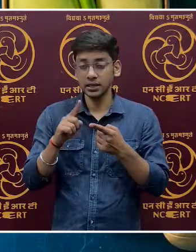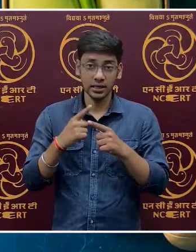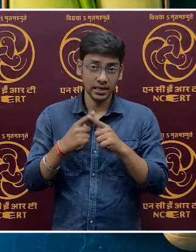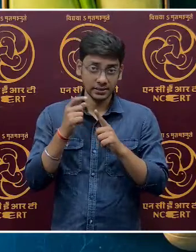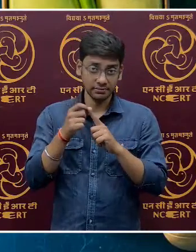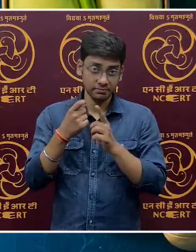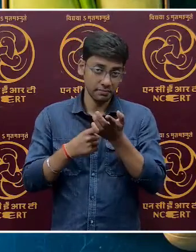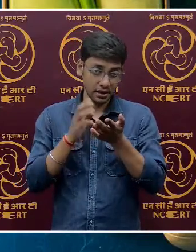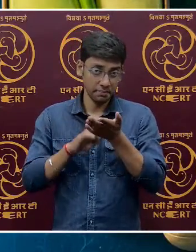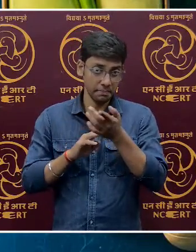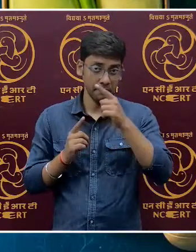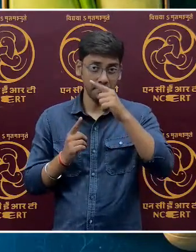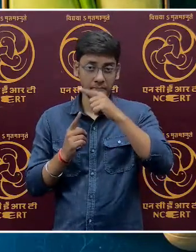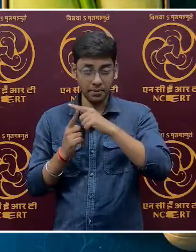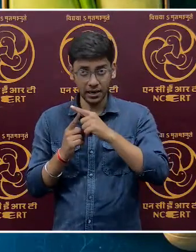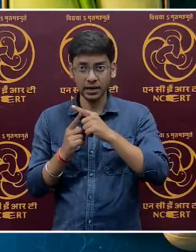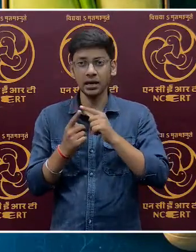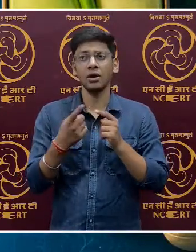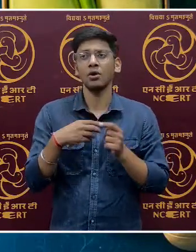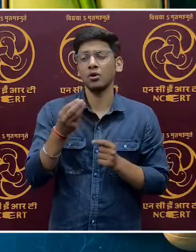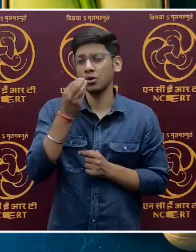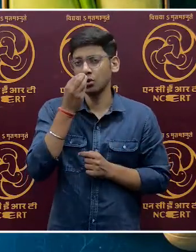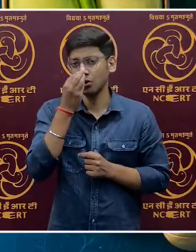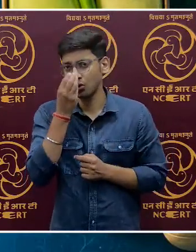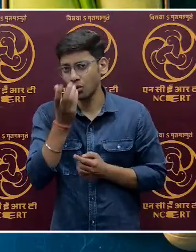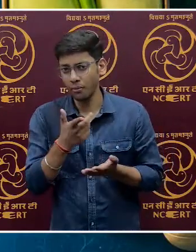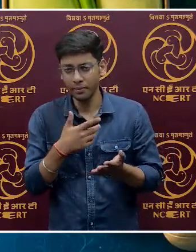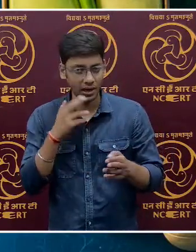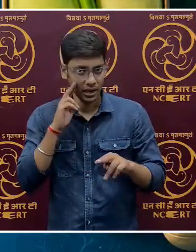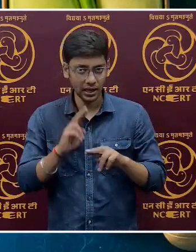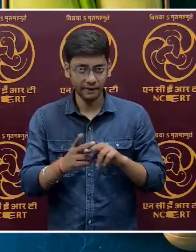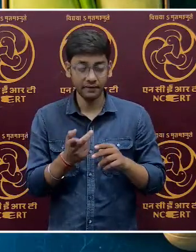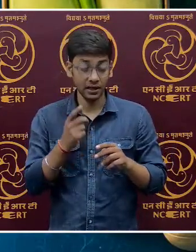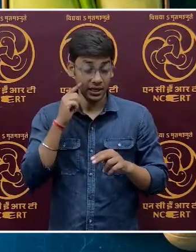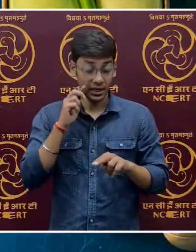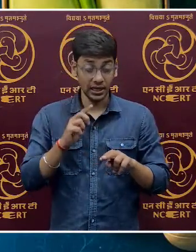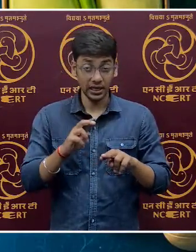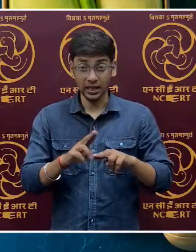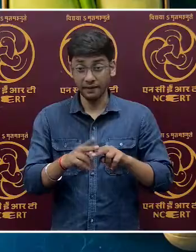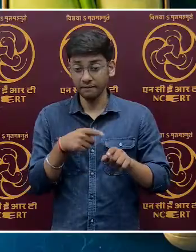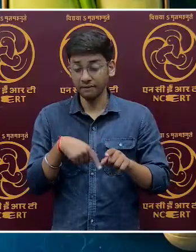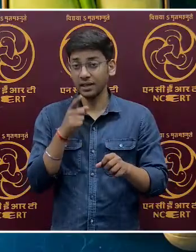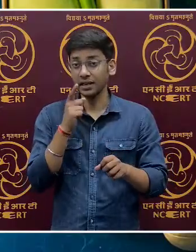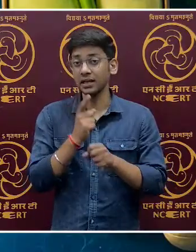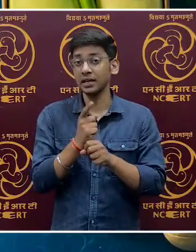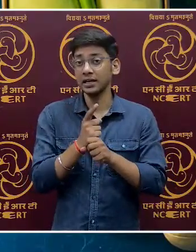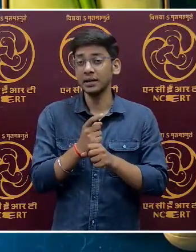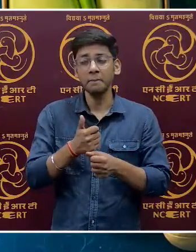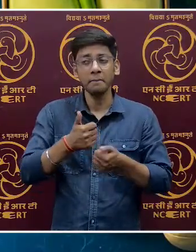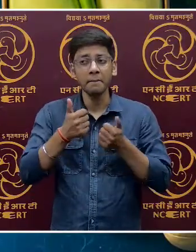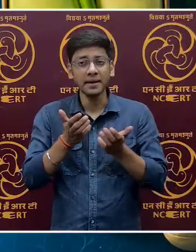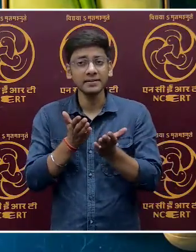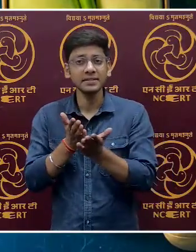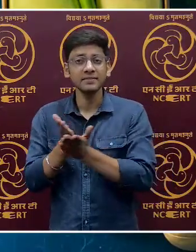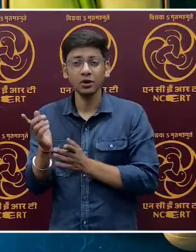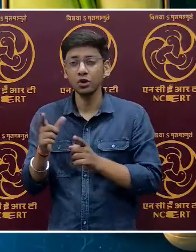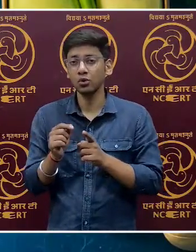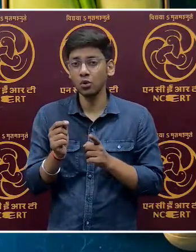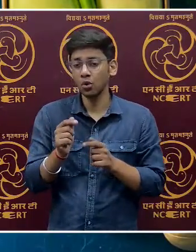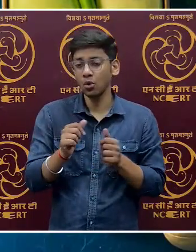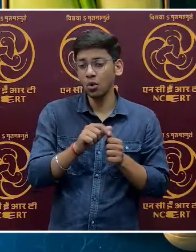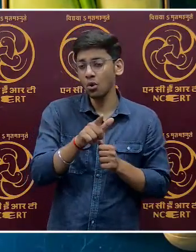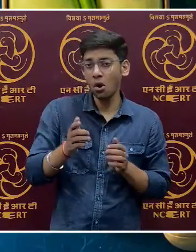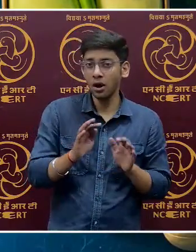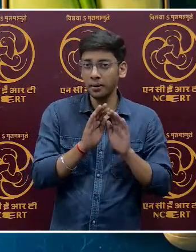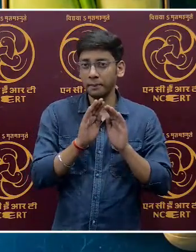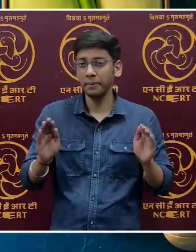one more point which is very commonly been observed while doing the experiment, even when the teacher is doing it in a very best way, all the students